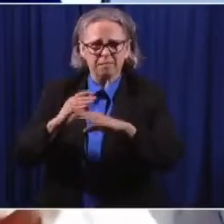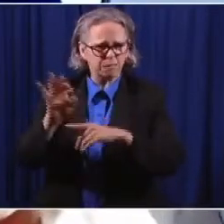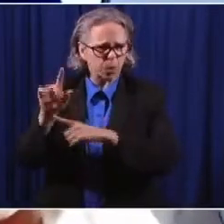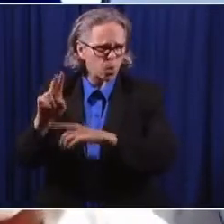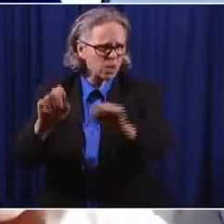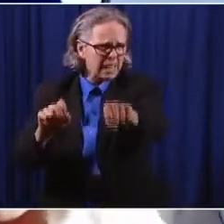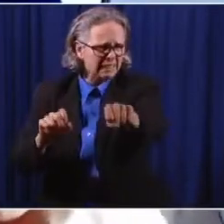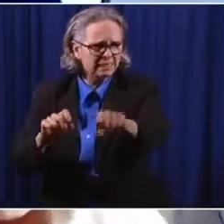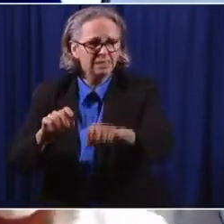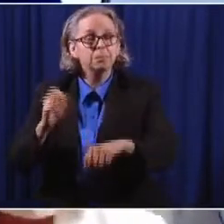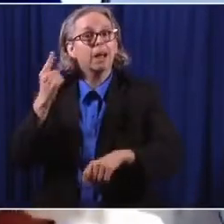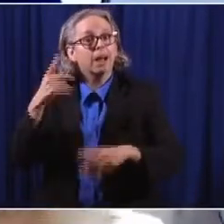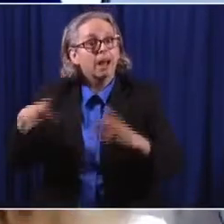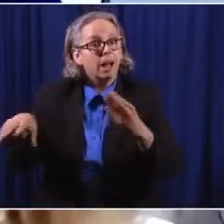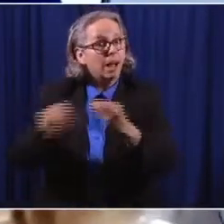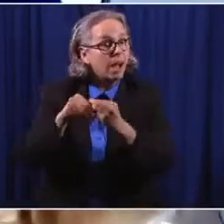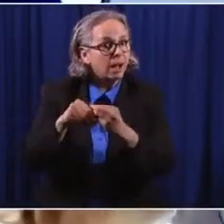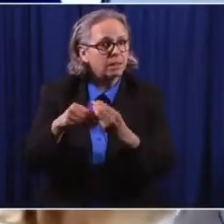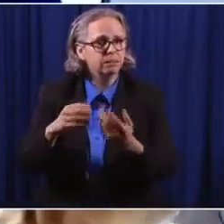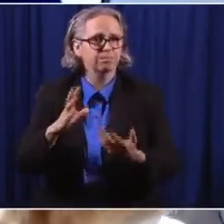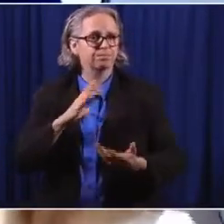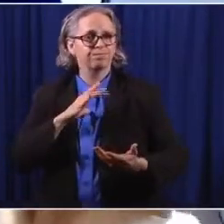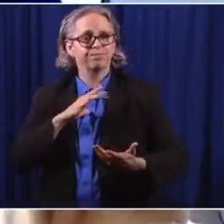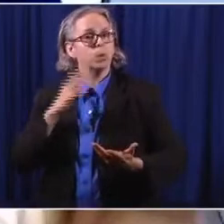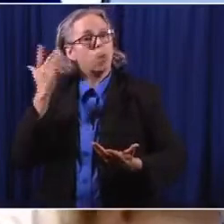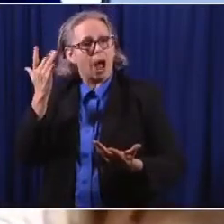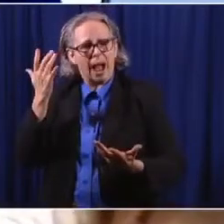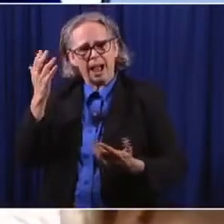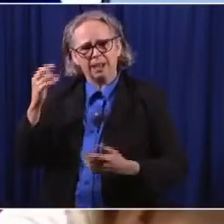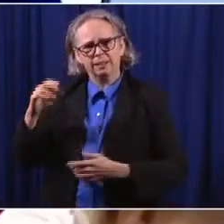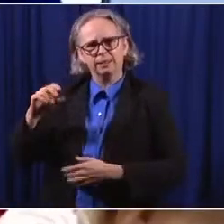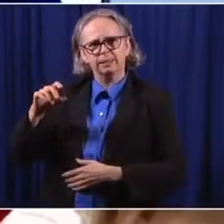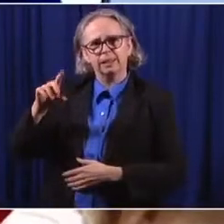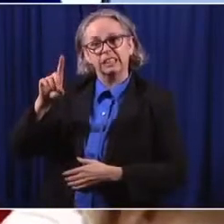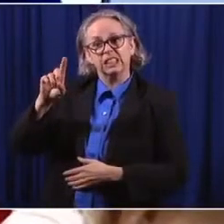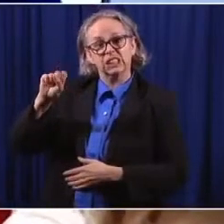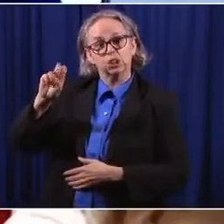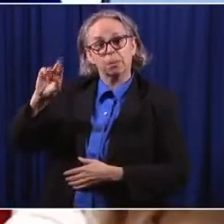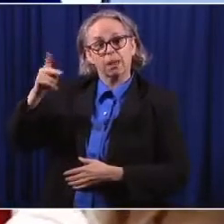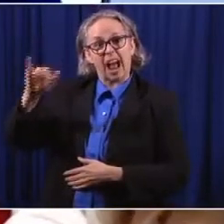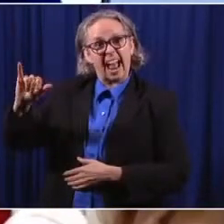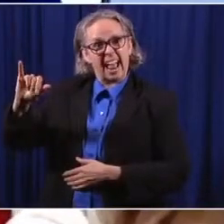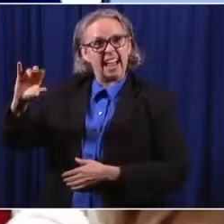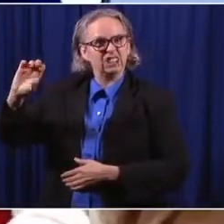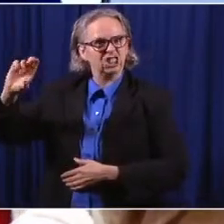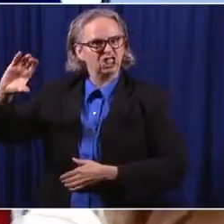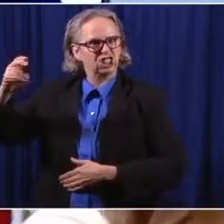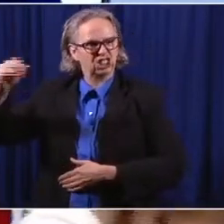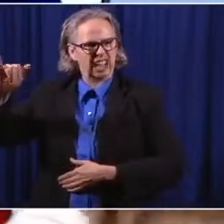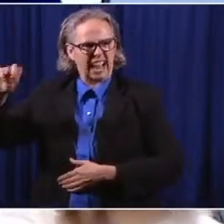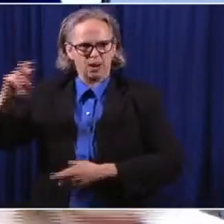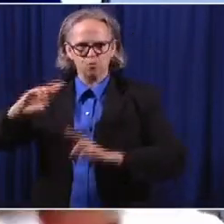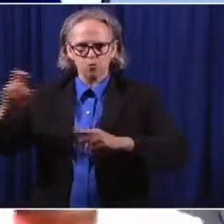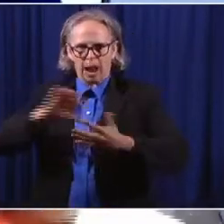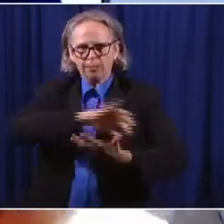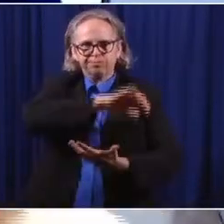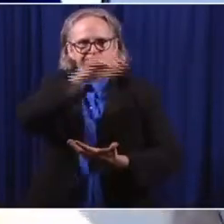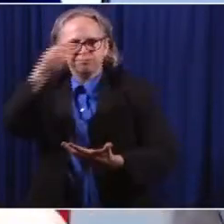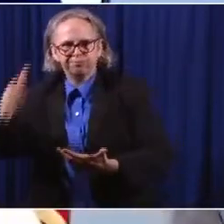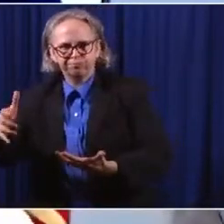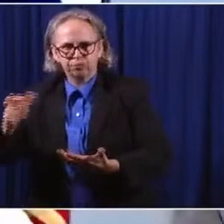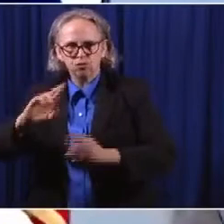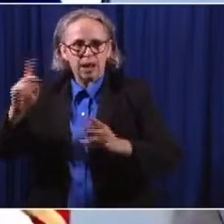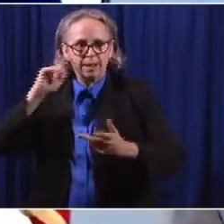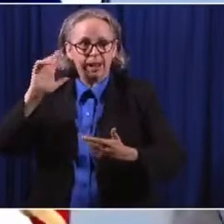to free up that supply chain for when, hopefully, the vaccine is available for the